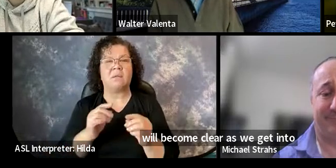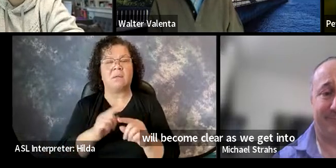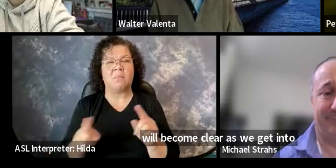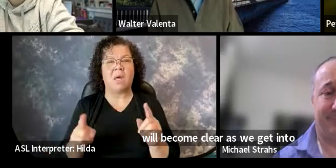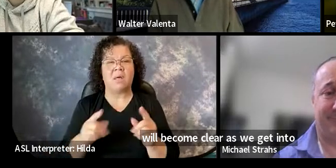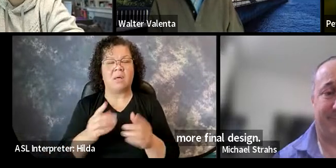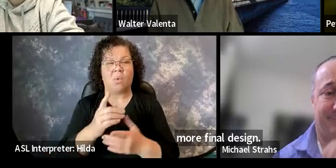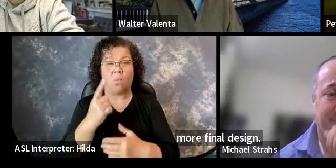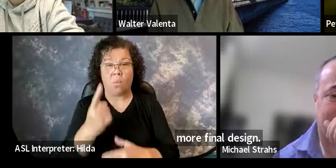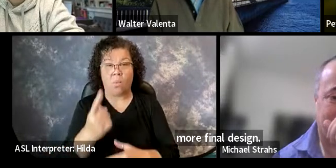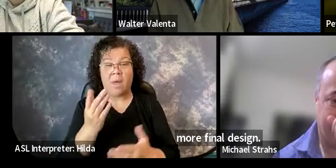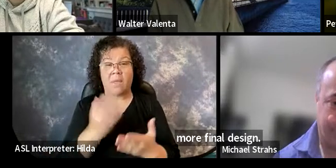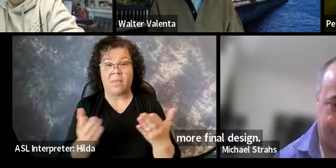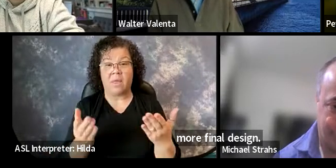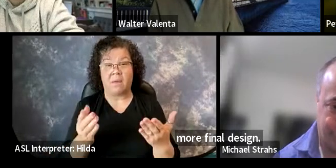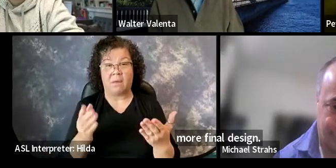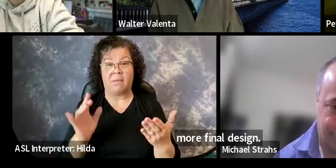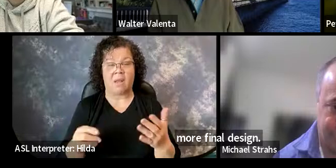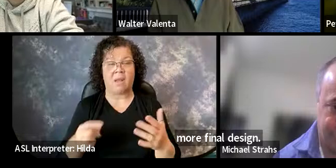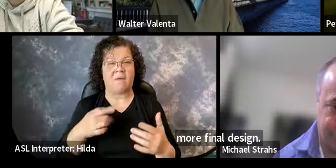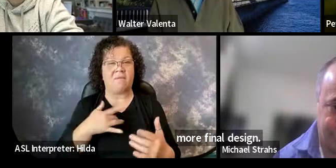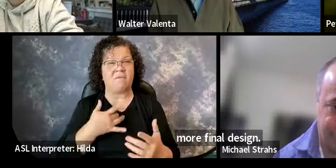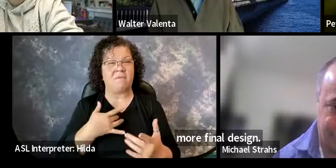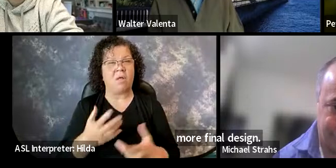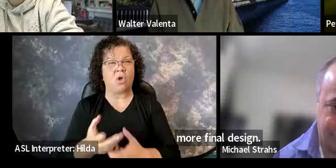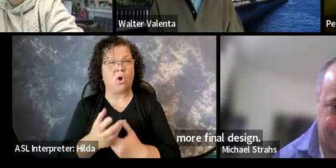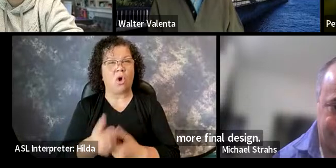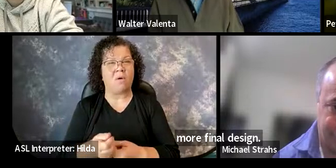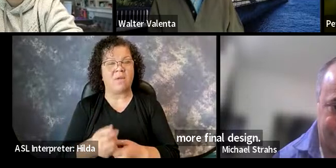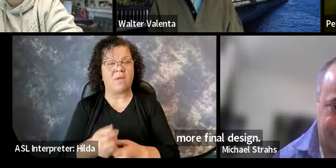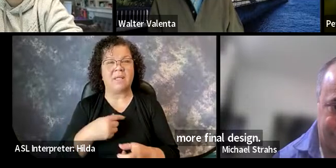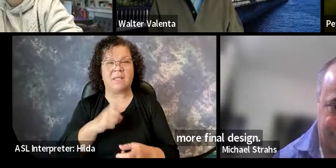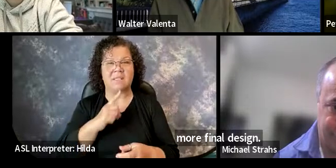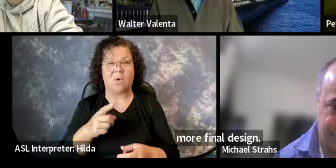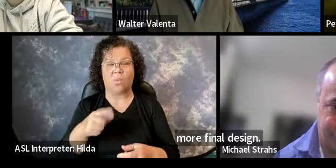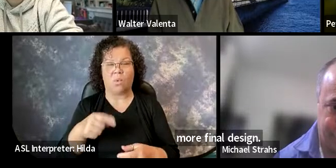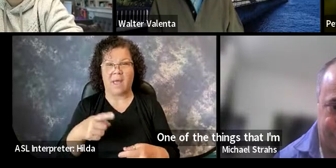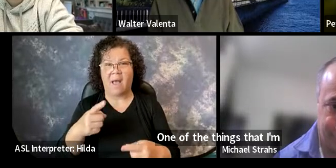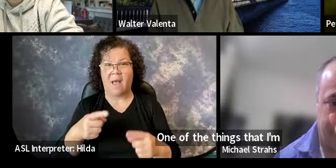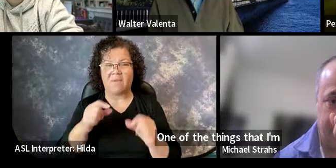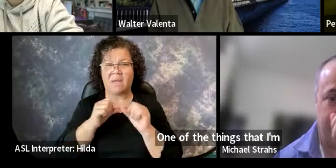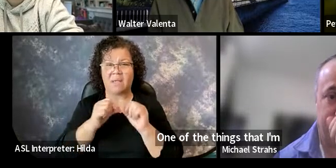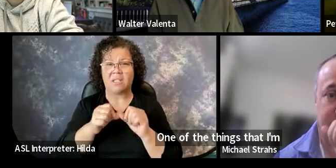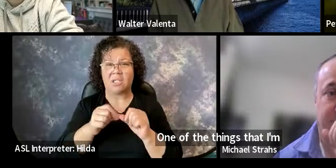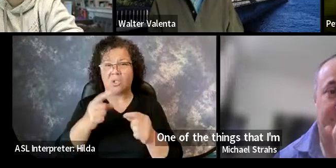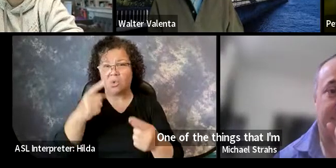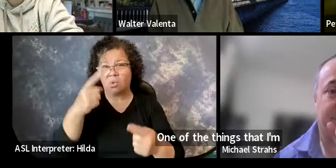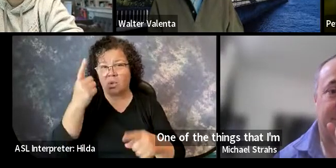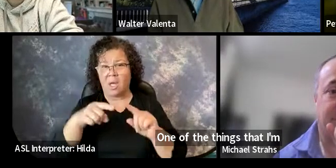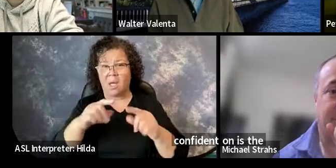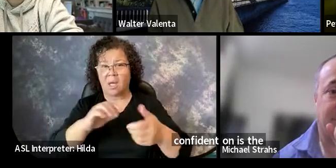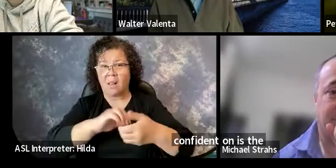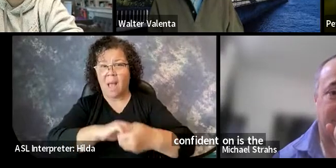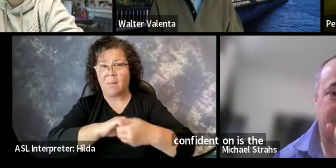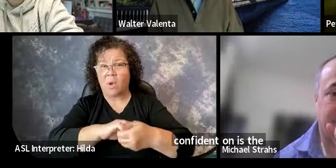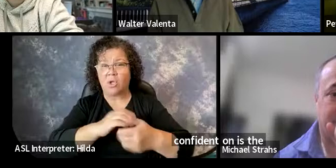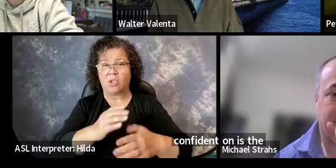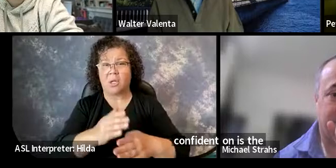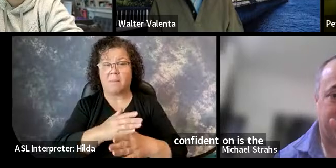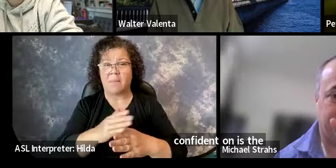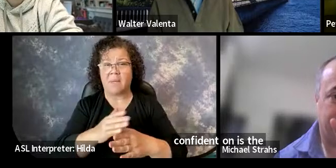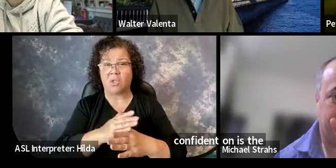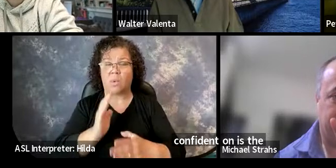that I'm confident of is a collaboration, continued collaboration between